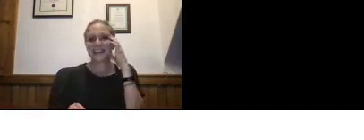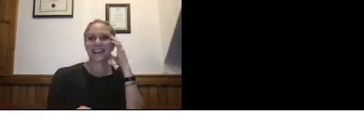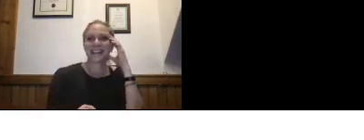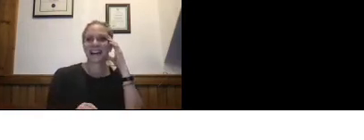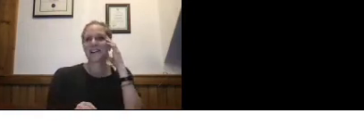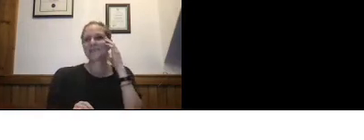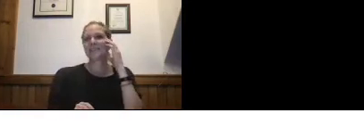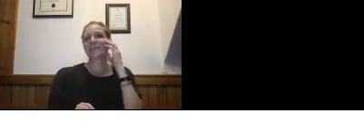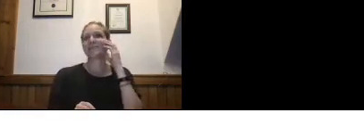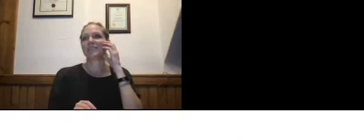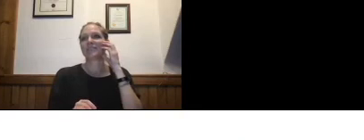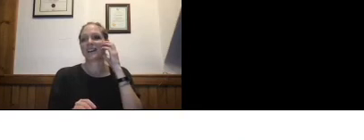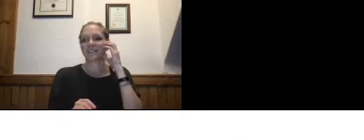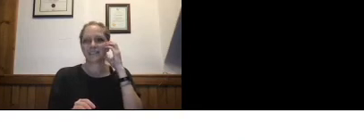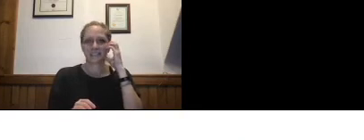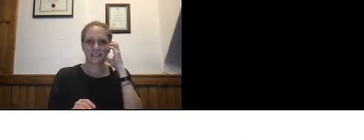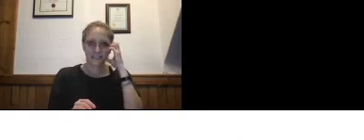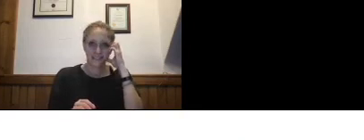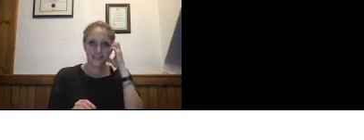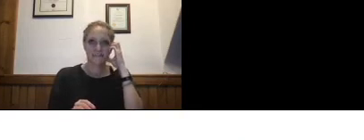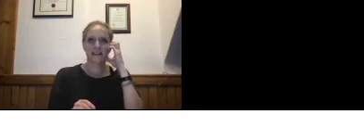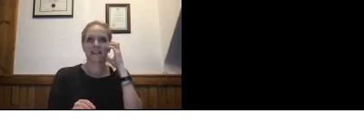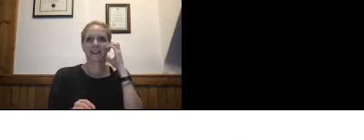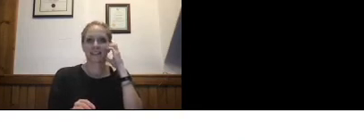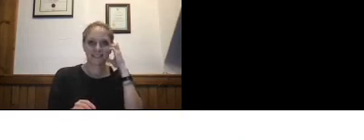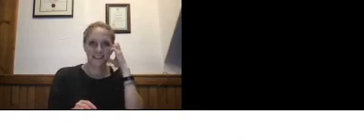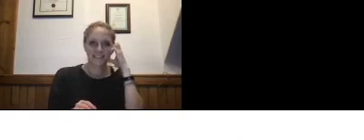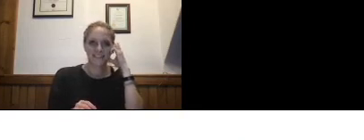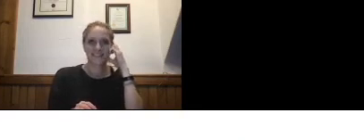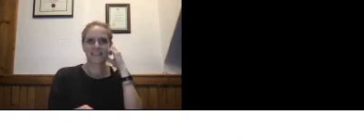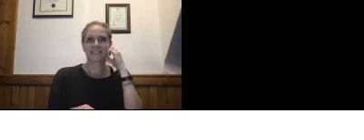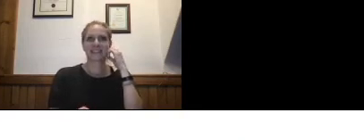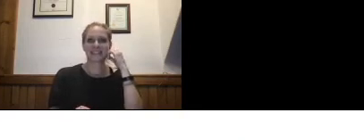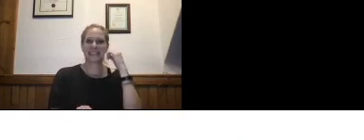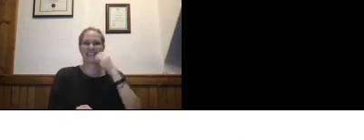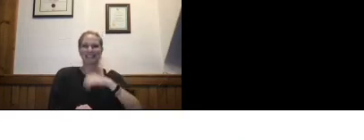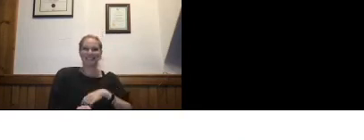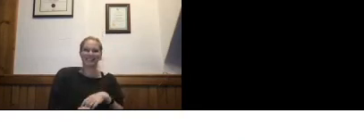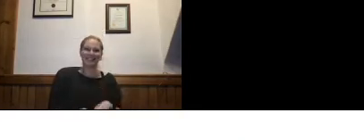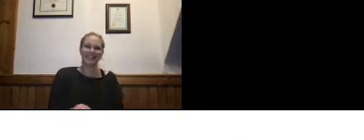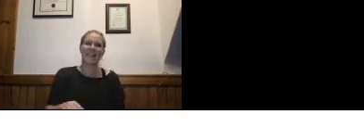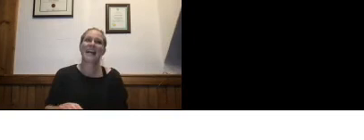So I hope that the people who have never heard of Harry Potter are having a good laugh at us.